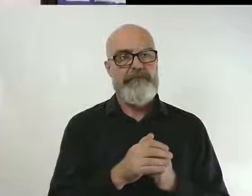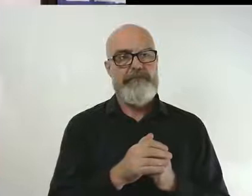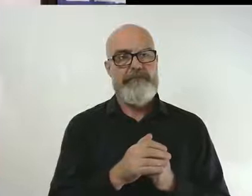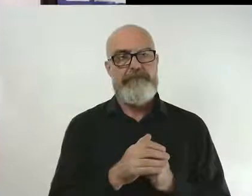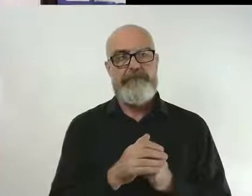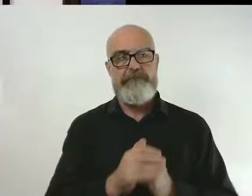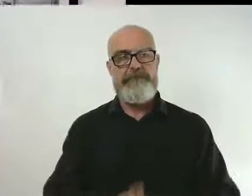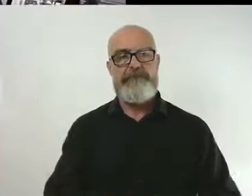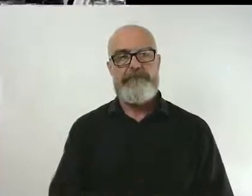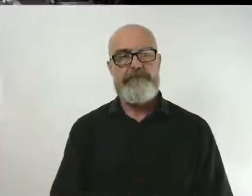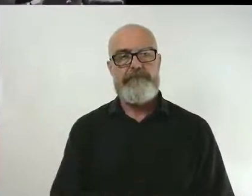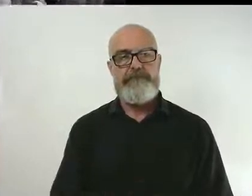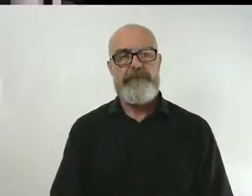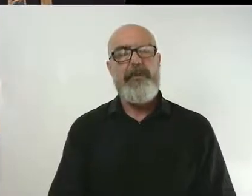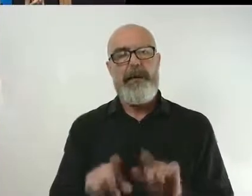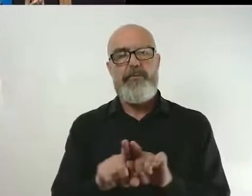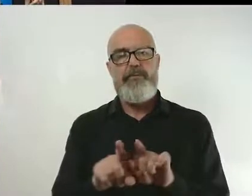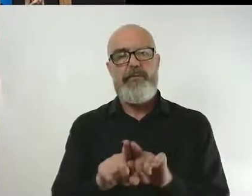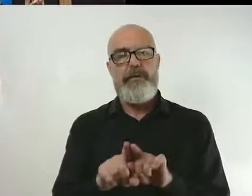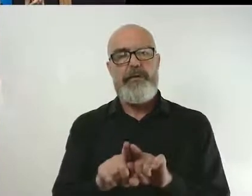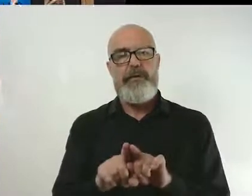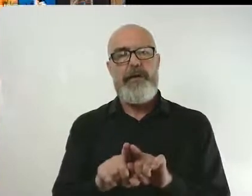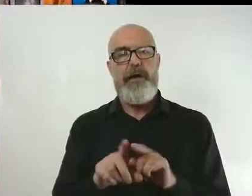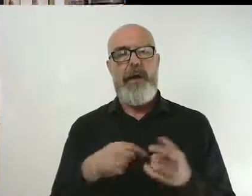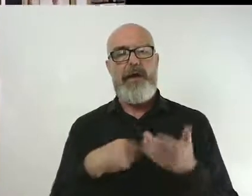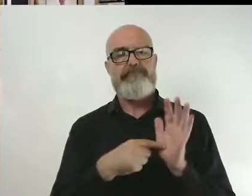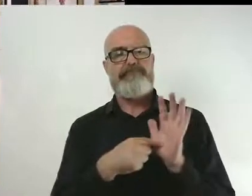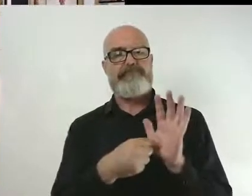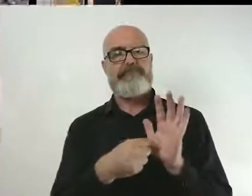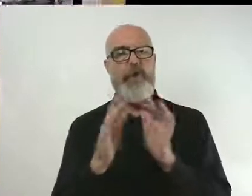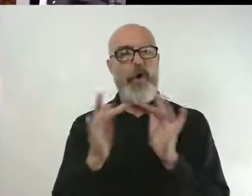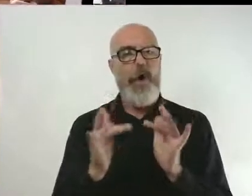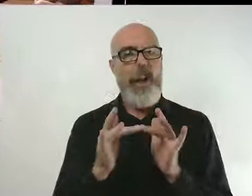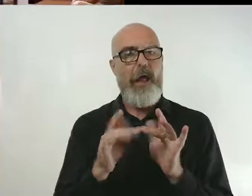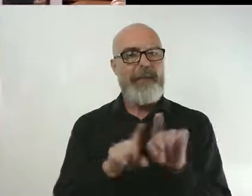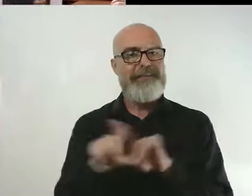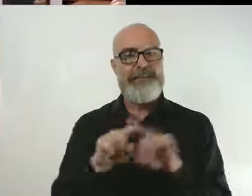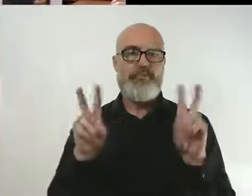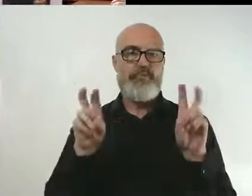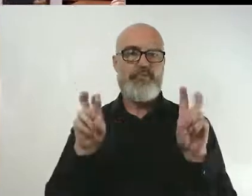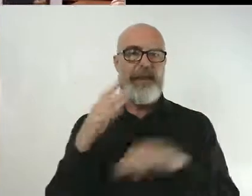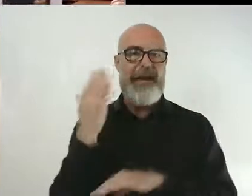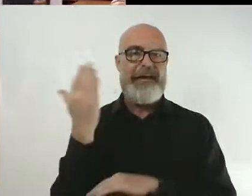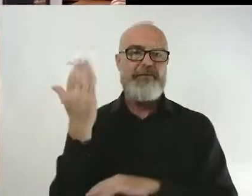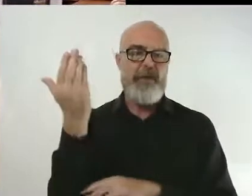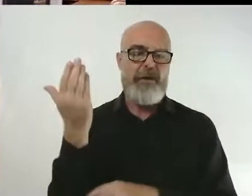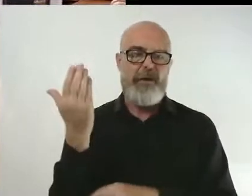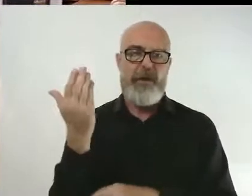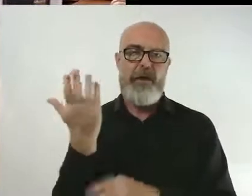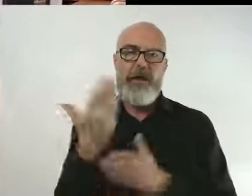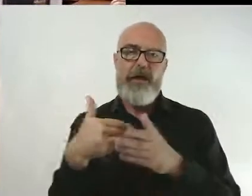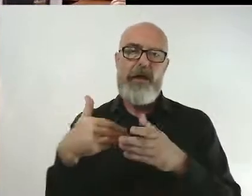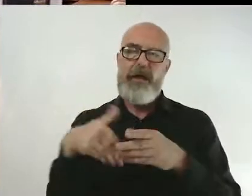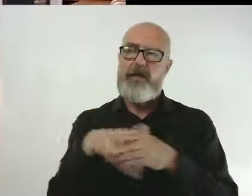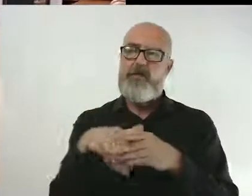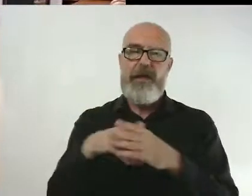all, screen, rehabilitate, communicate. And also, I presented an online special